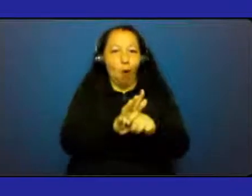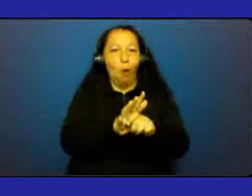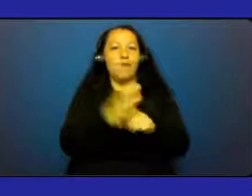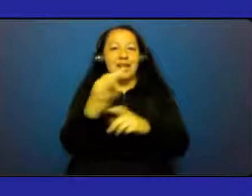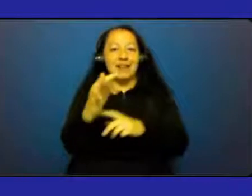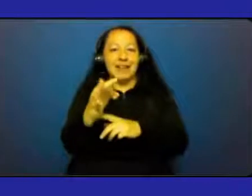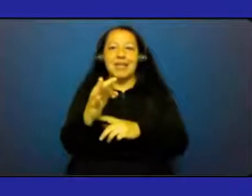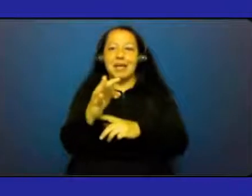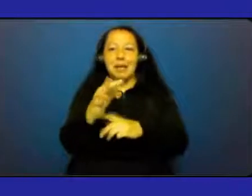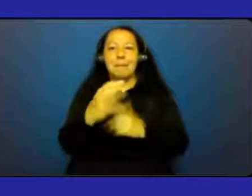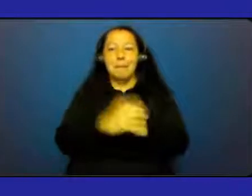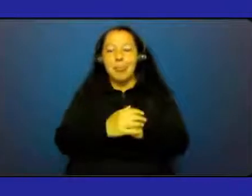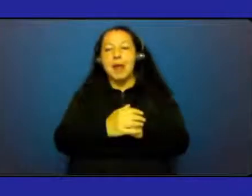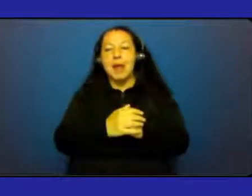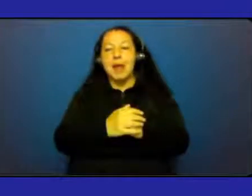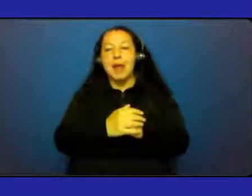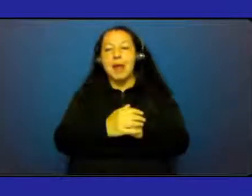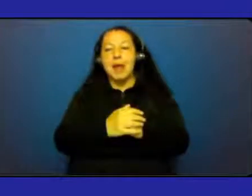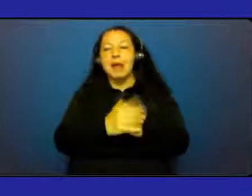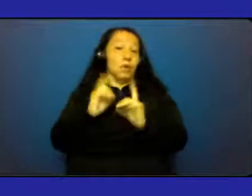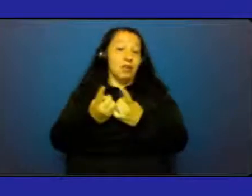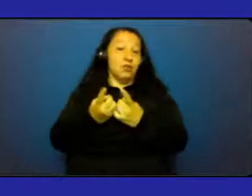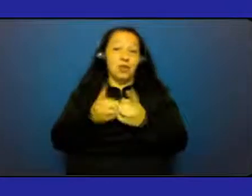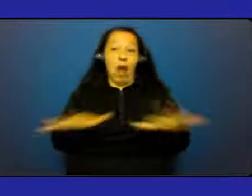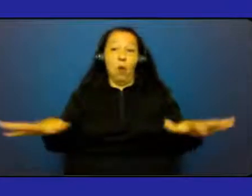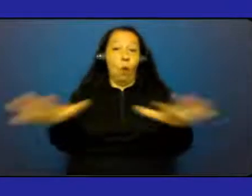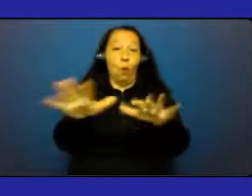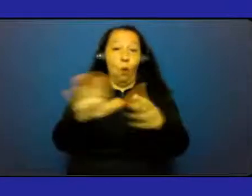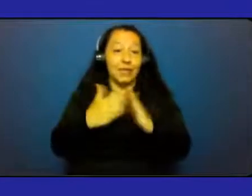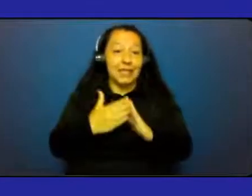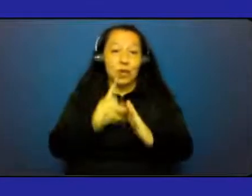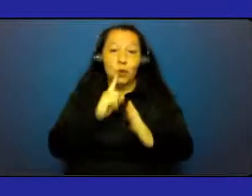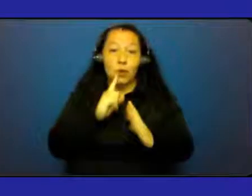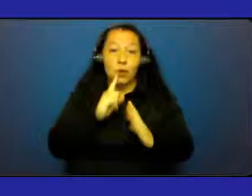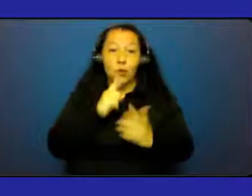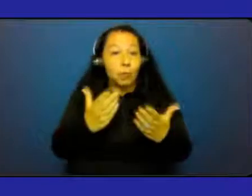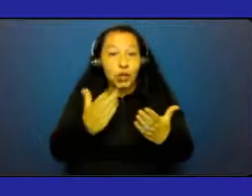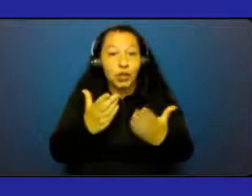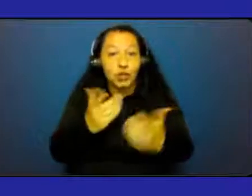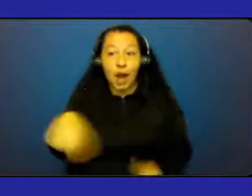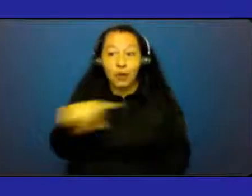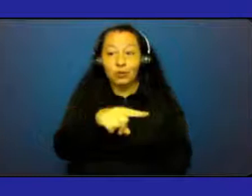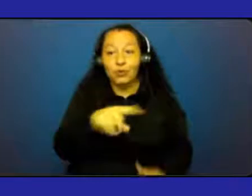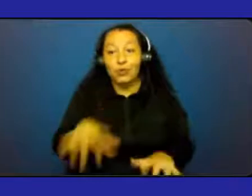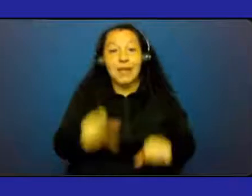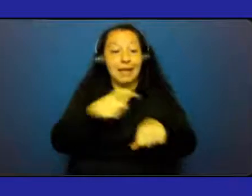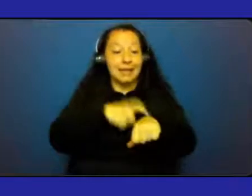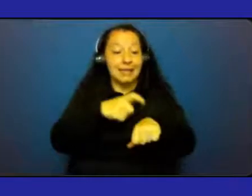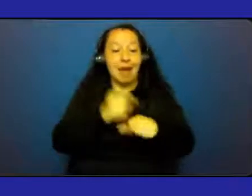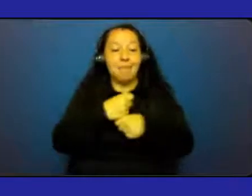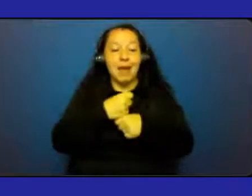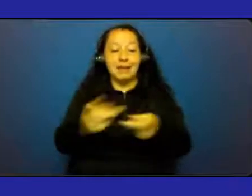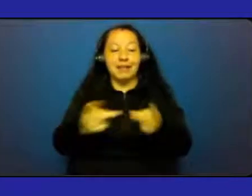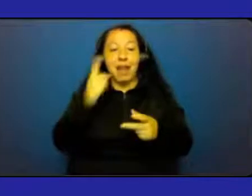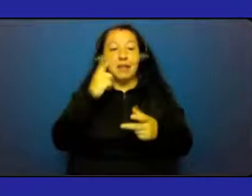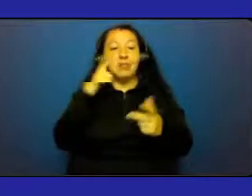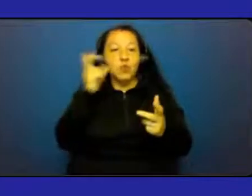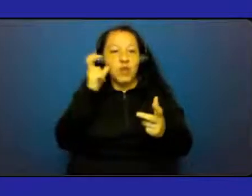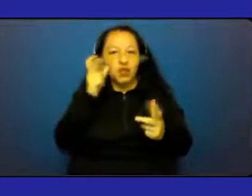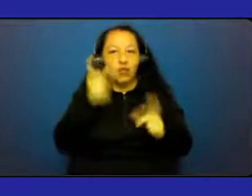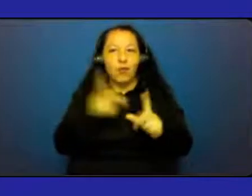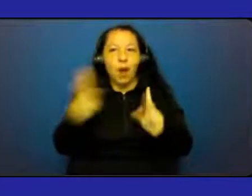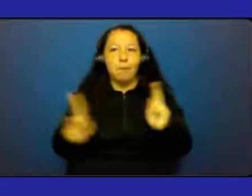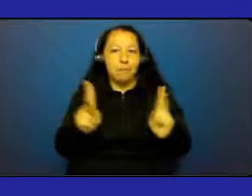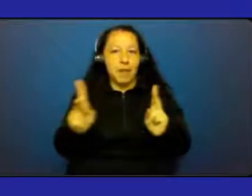my own district and throughout the city. Really appreciate you taking the time and making the space to hear from people